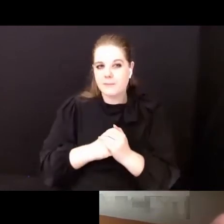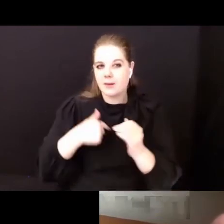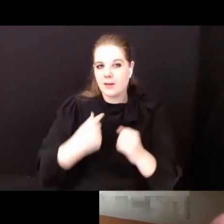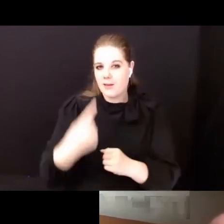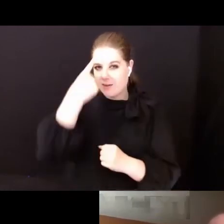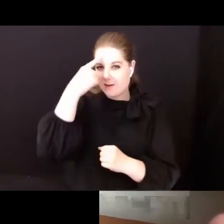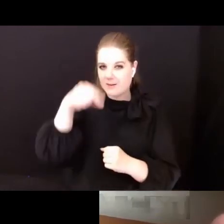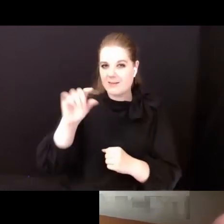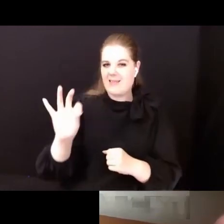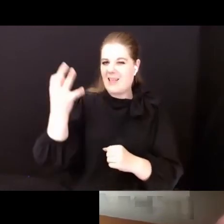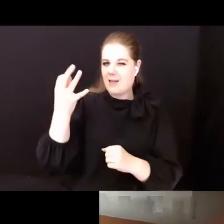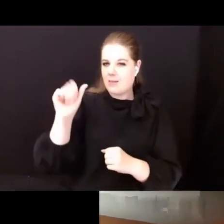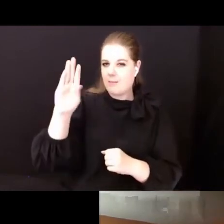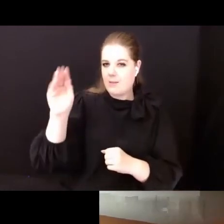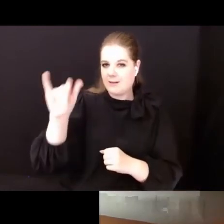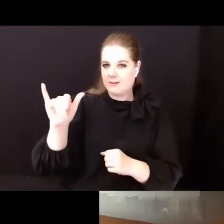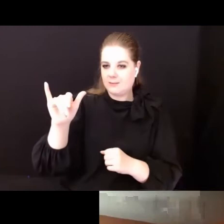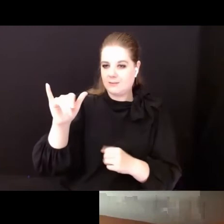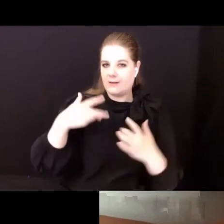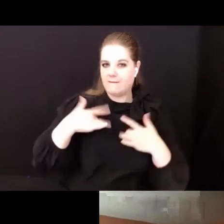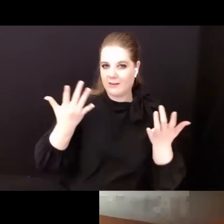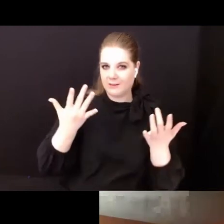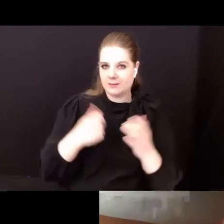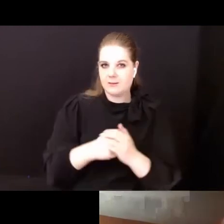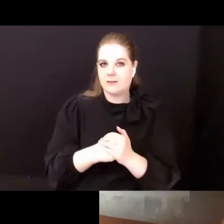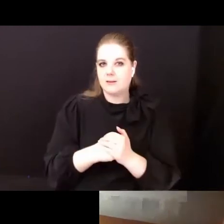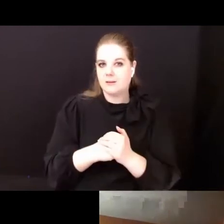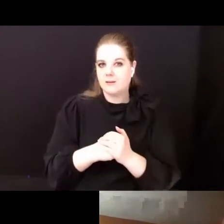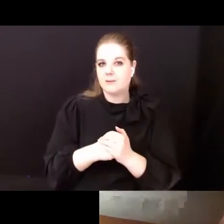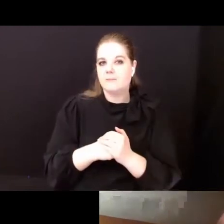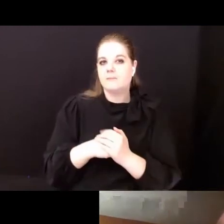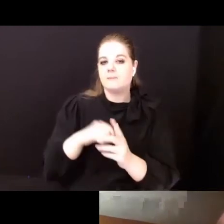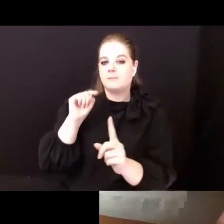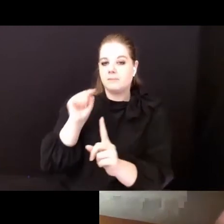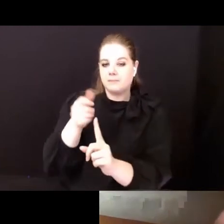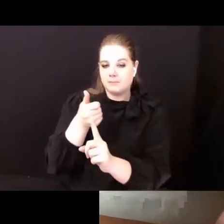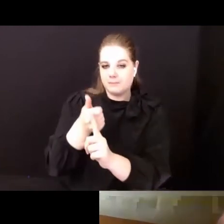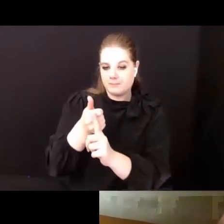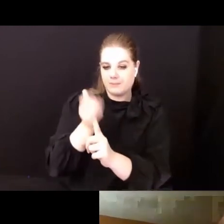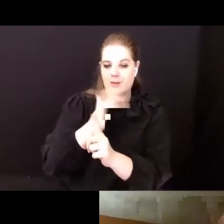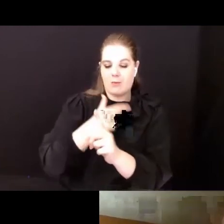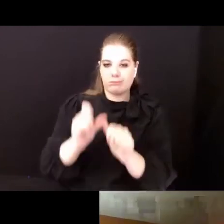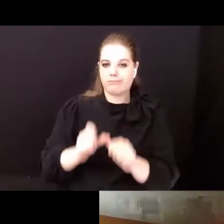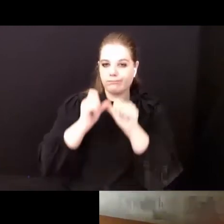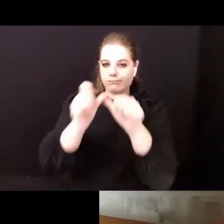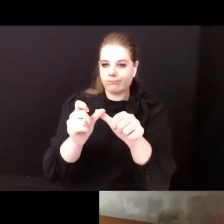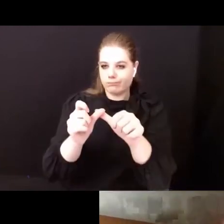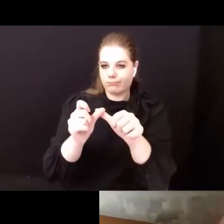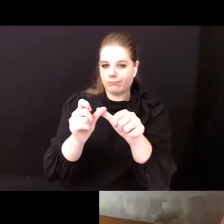event. And you have been our constant father of the ability